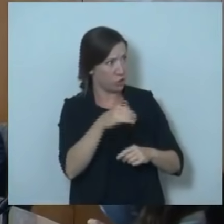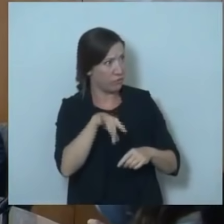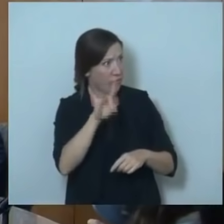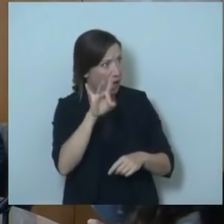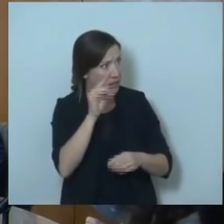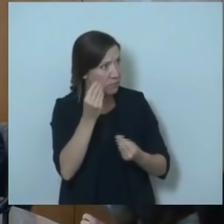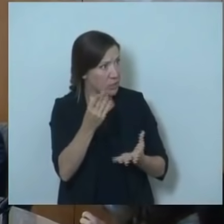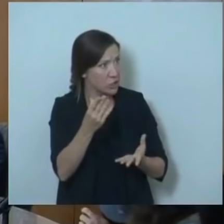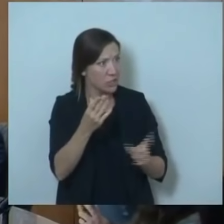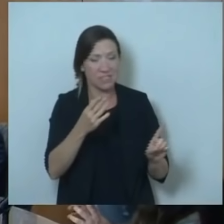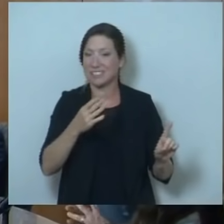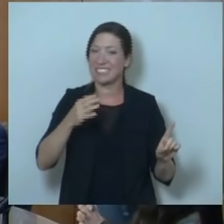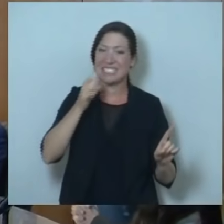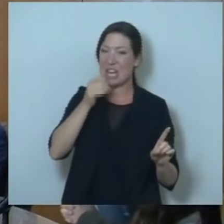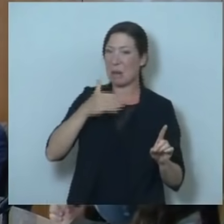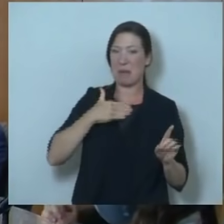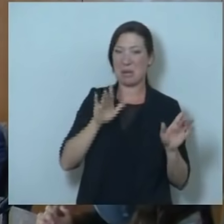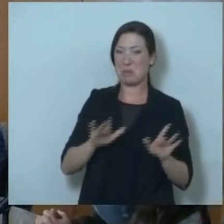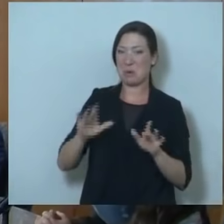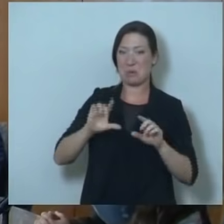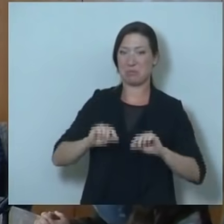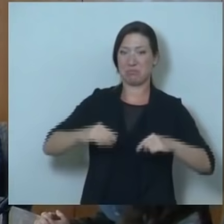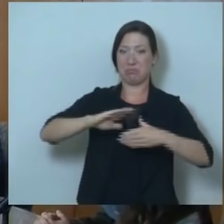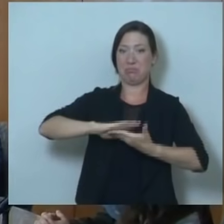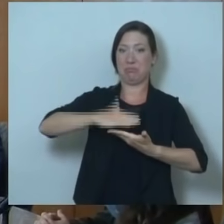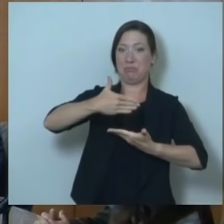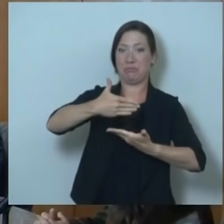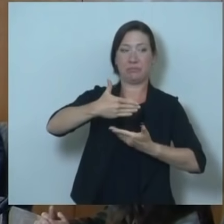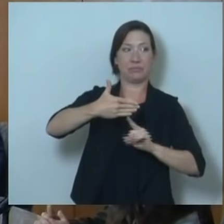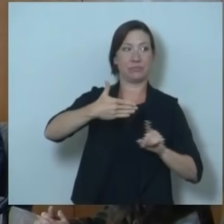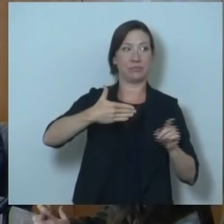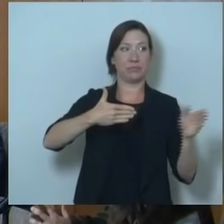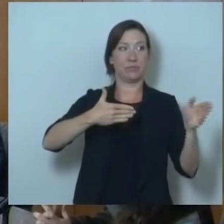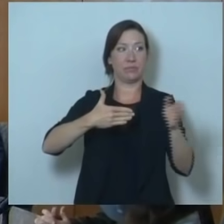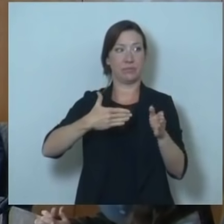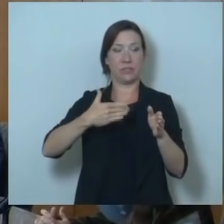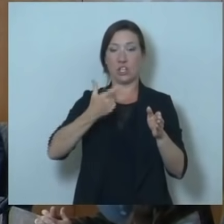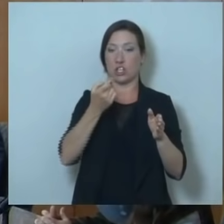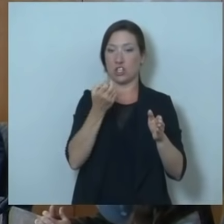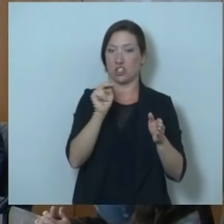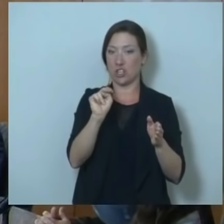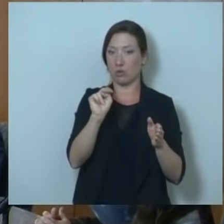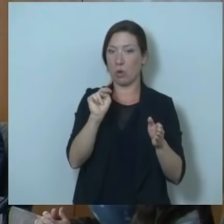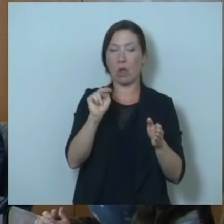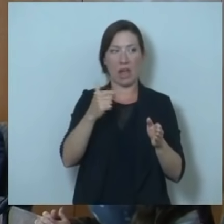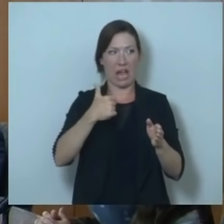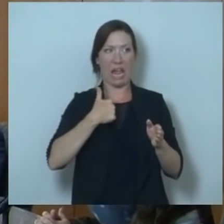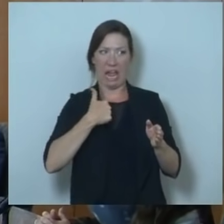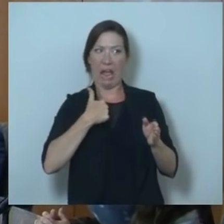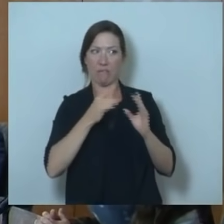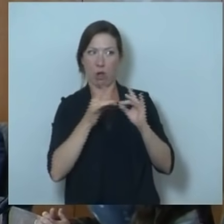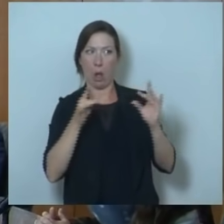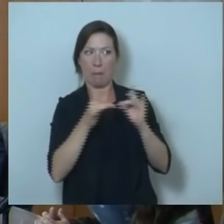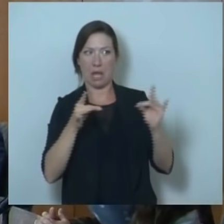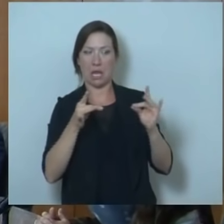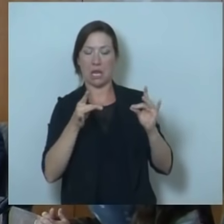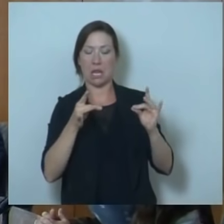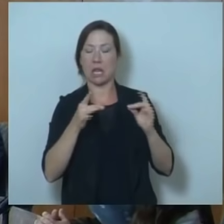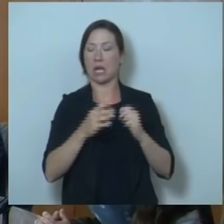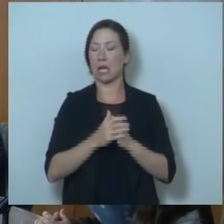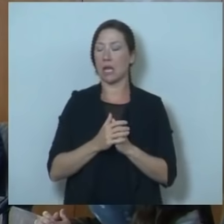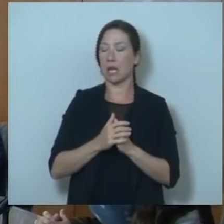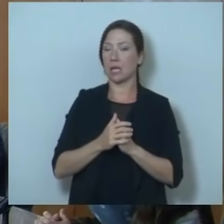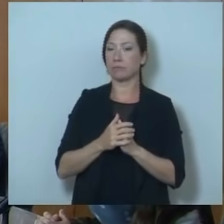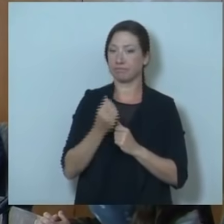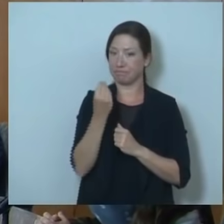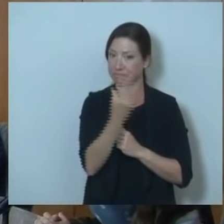my computer, but I'm all right. I do have a General? point around the N95 masks that is pertinent to this discussion, and that is there is a unit